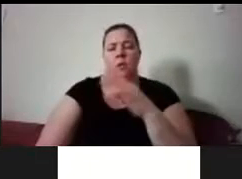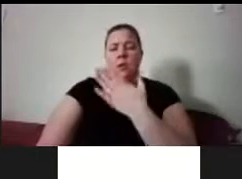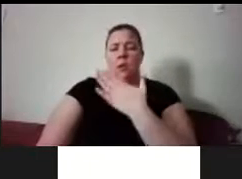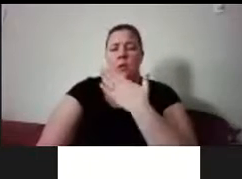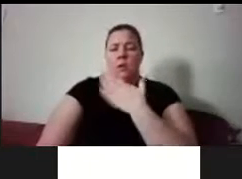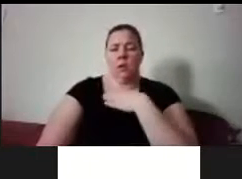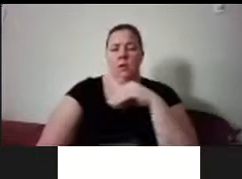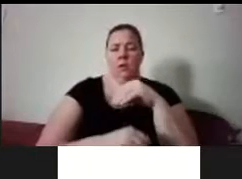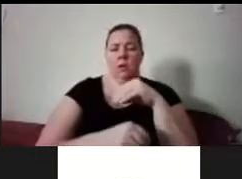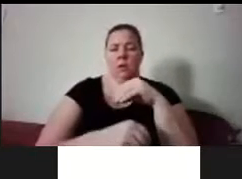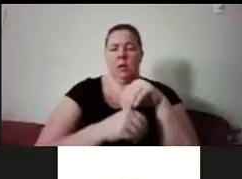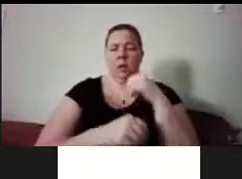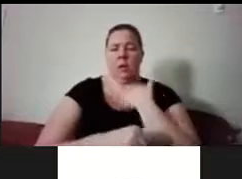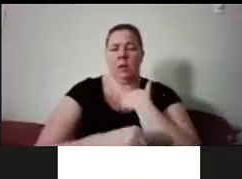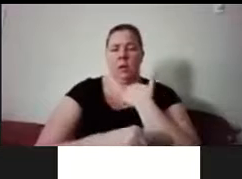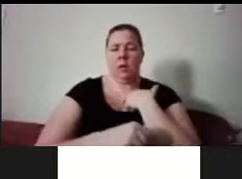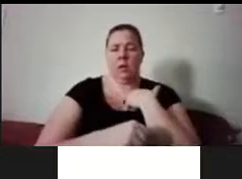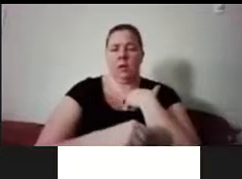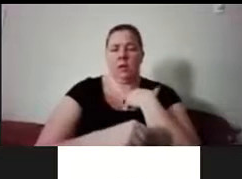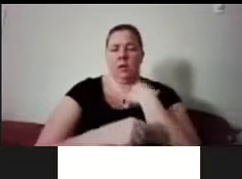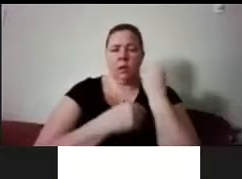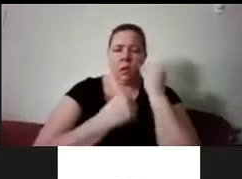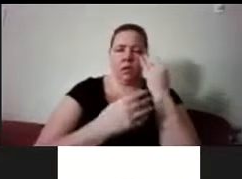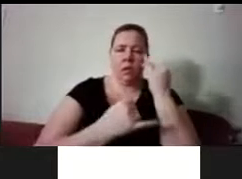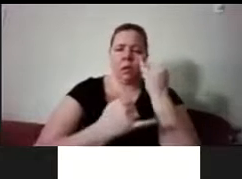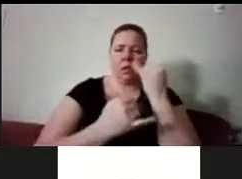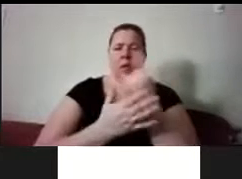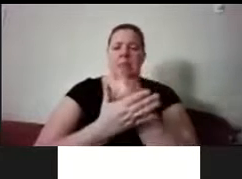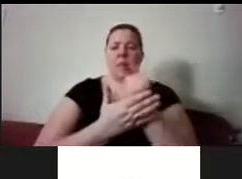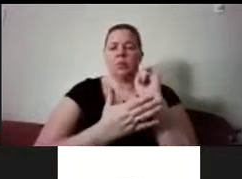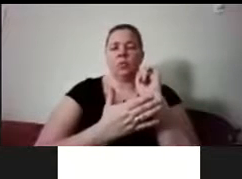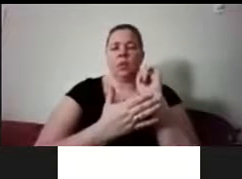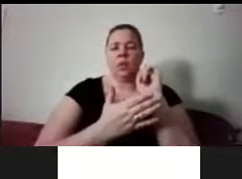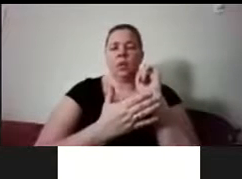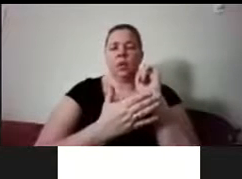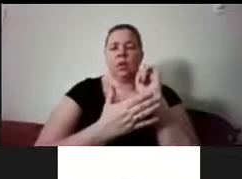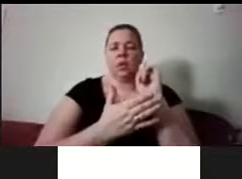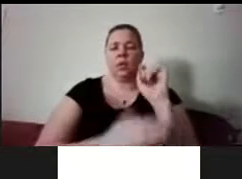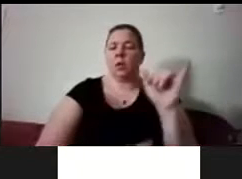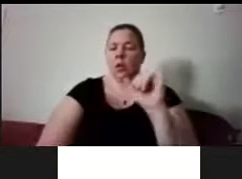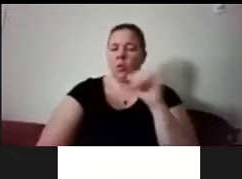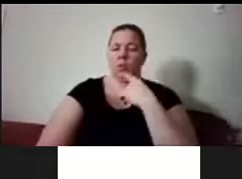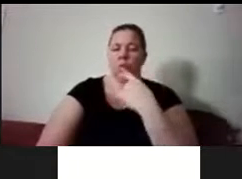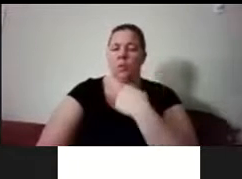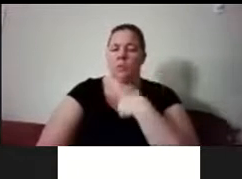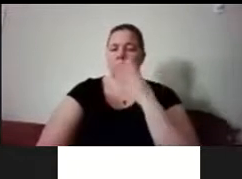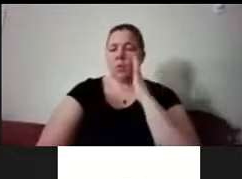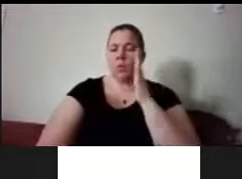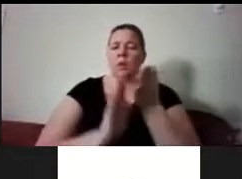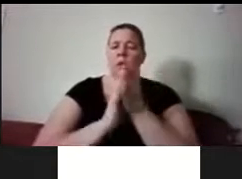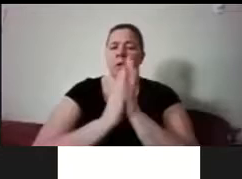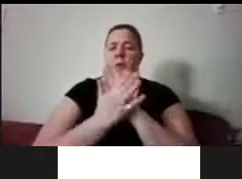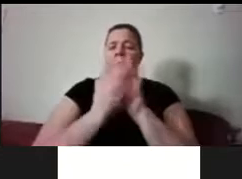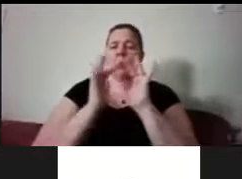Canada mentioned this to me sometimes last week, and he also told me that there was going to be a webinar